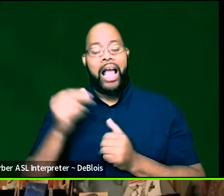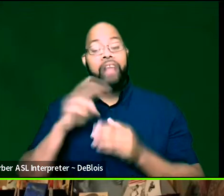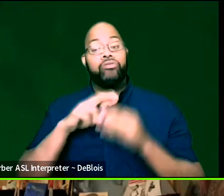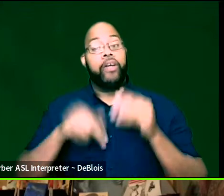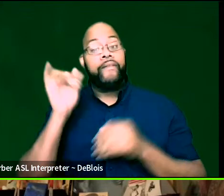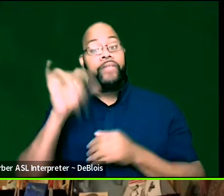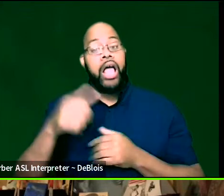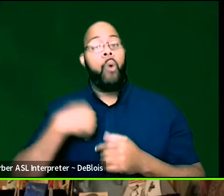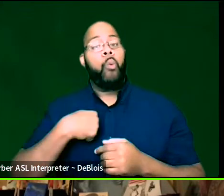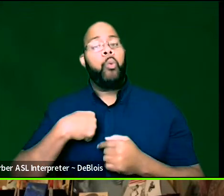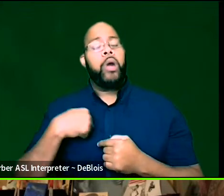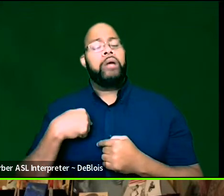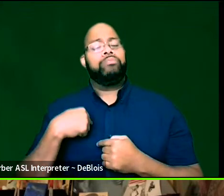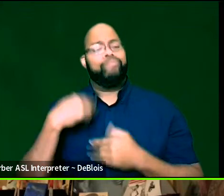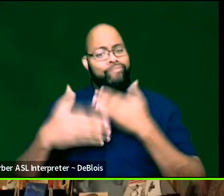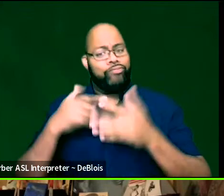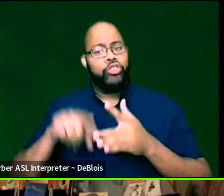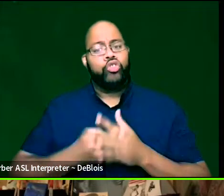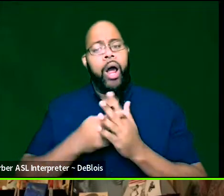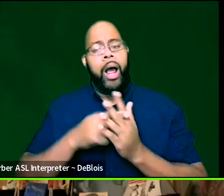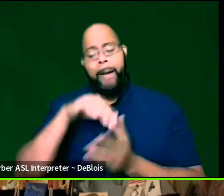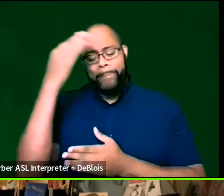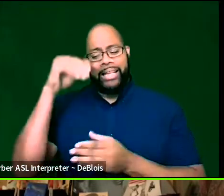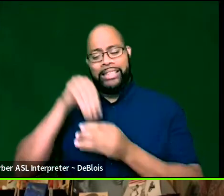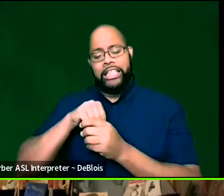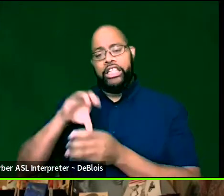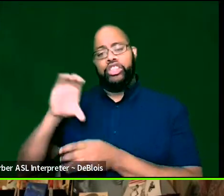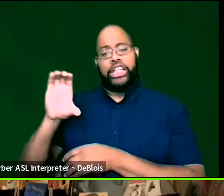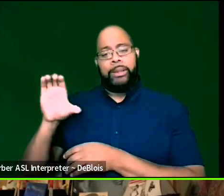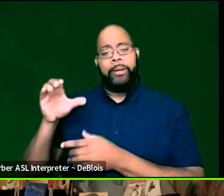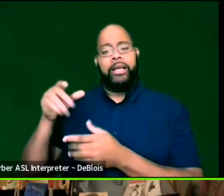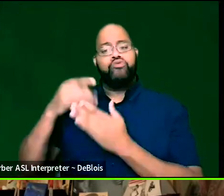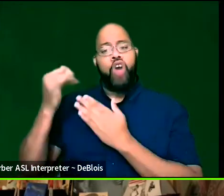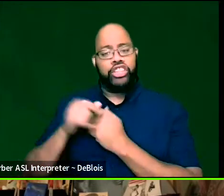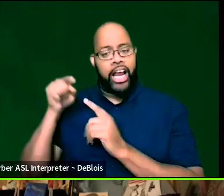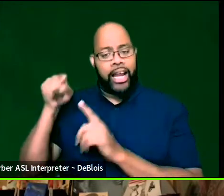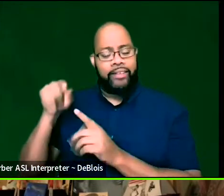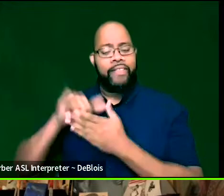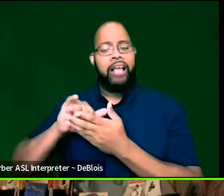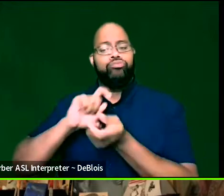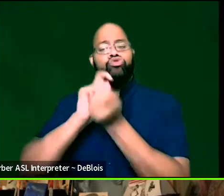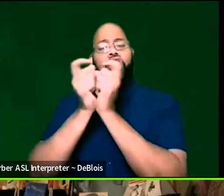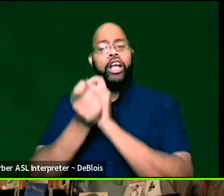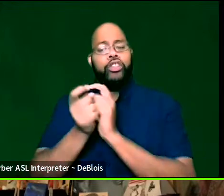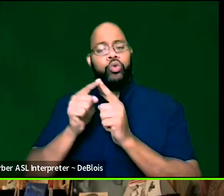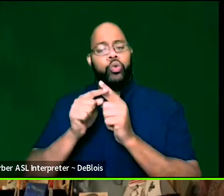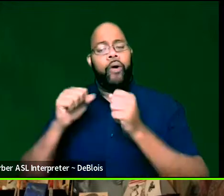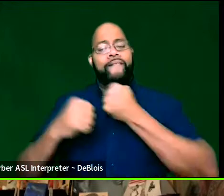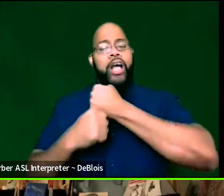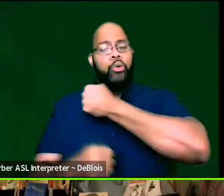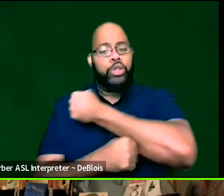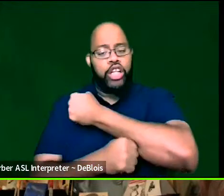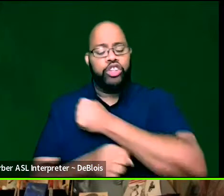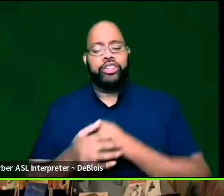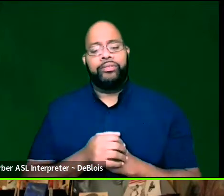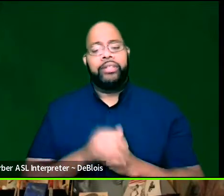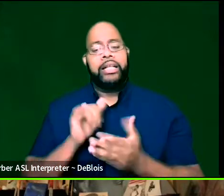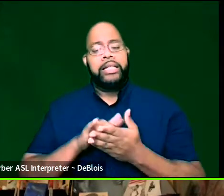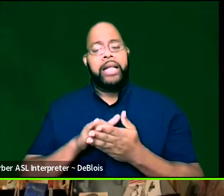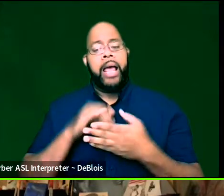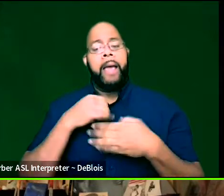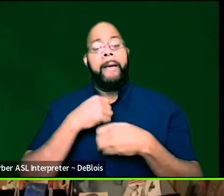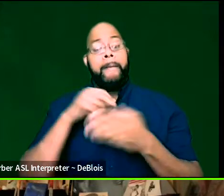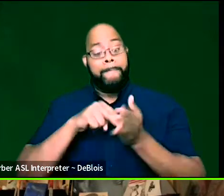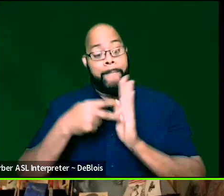result, eventually started a Blacks of the Chesapeake project that evolved into a foundation. And our main